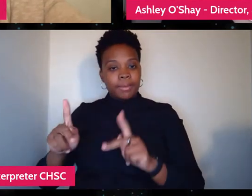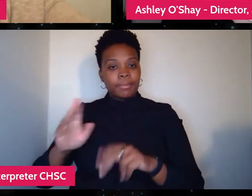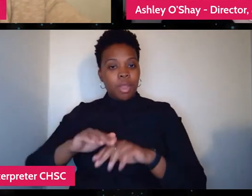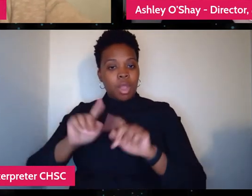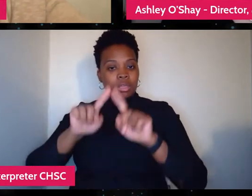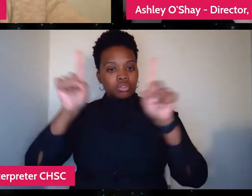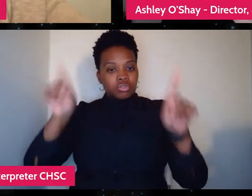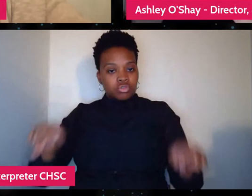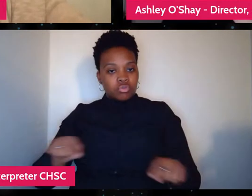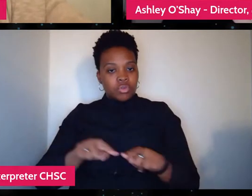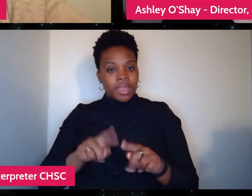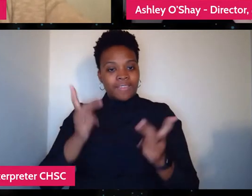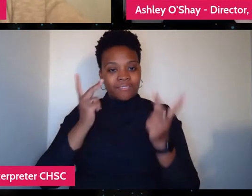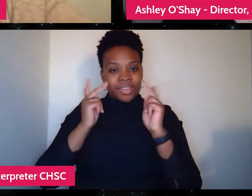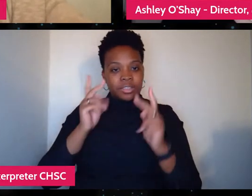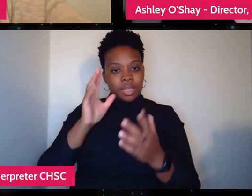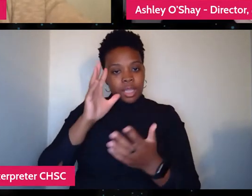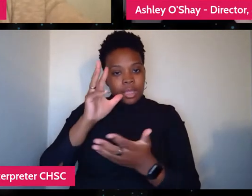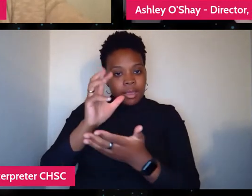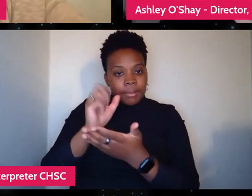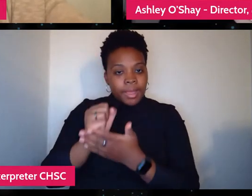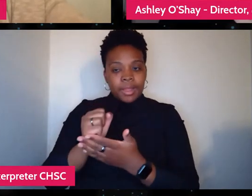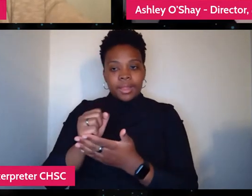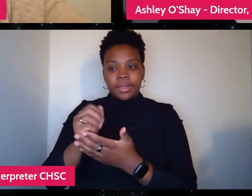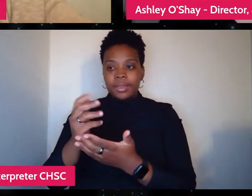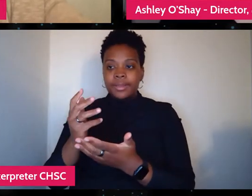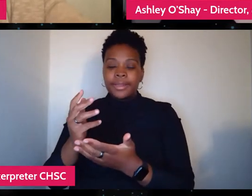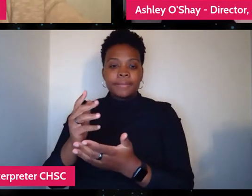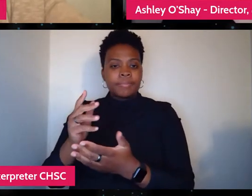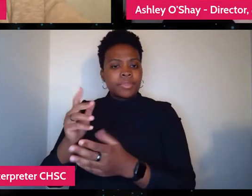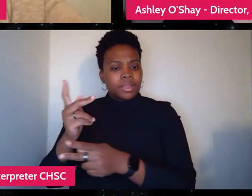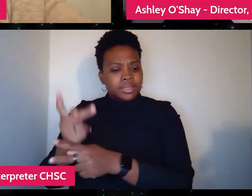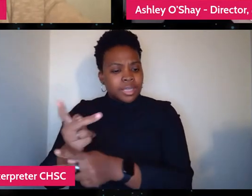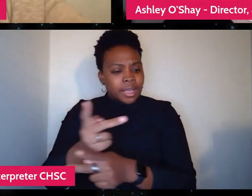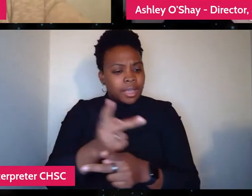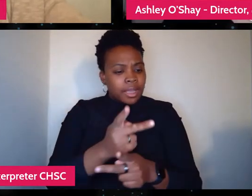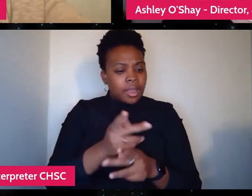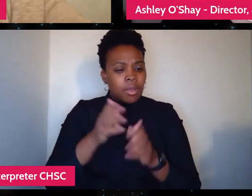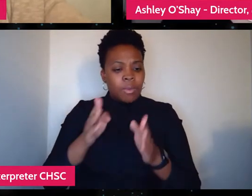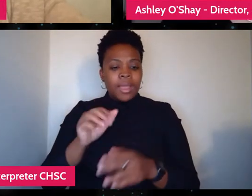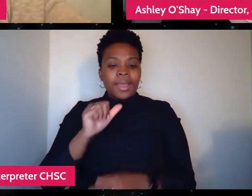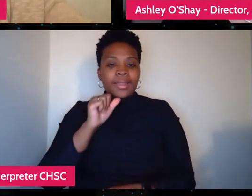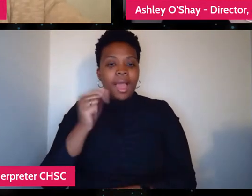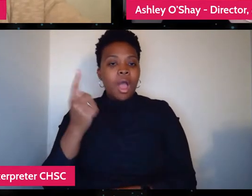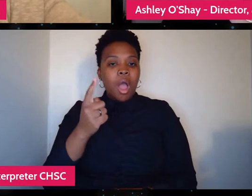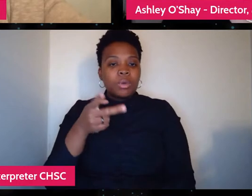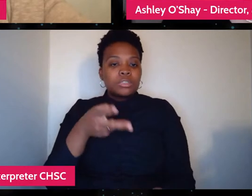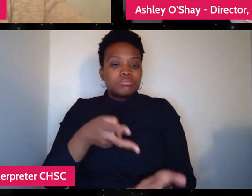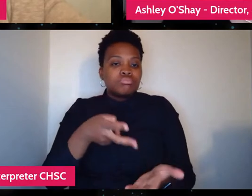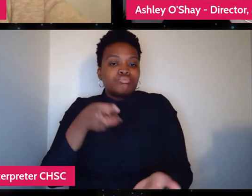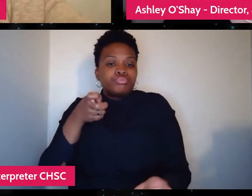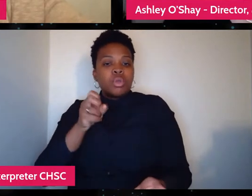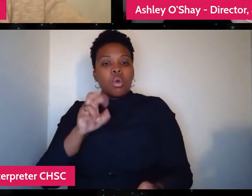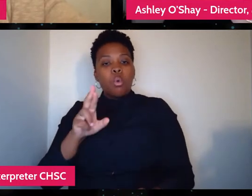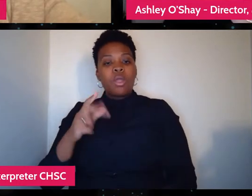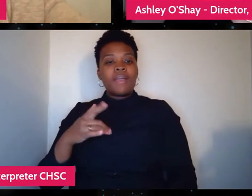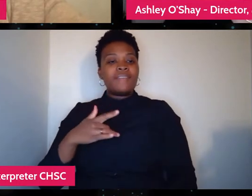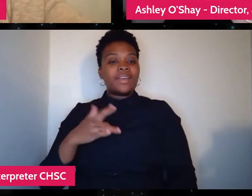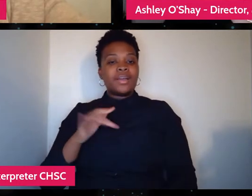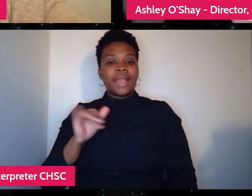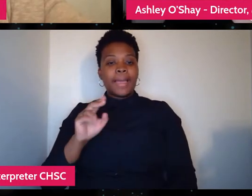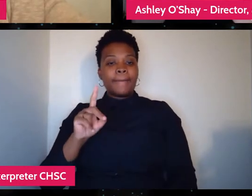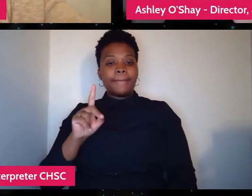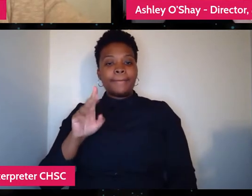visually appealing, caretaking way that isn't always extractive or feels like the media is flying in, getting the